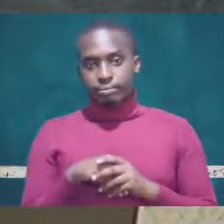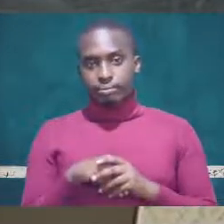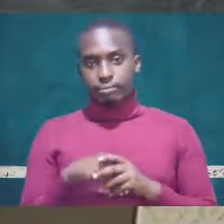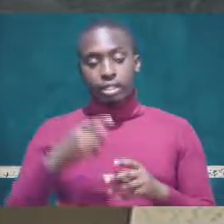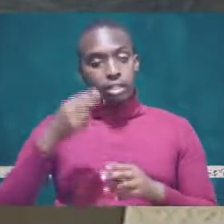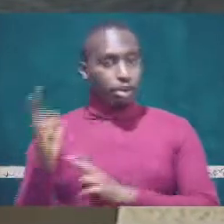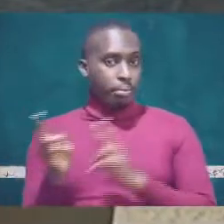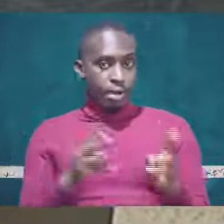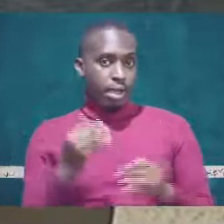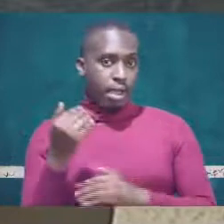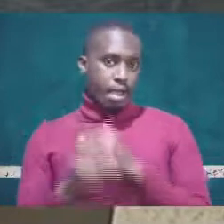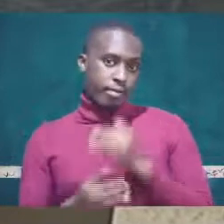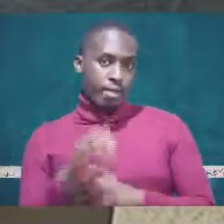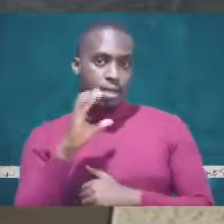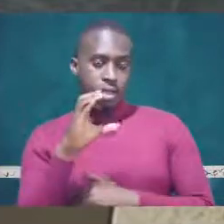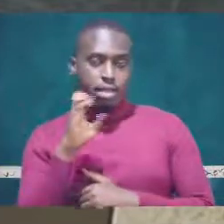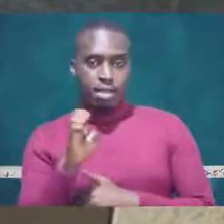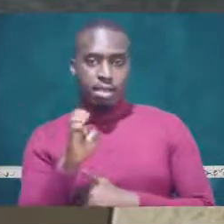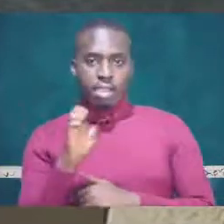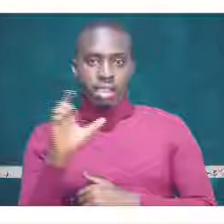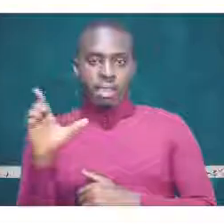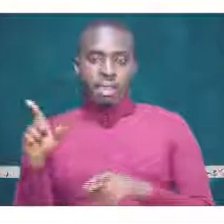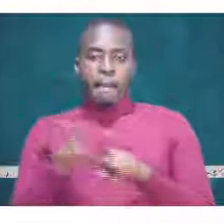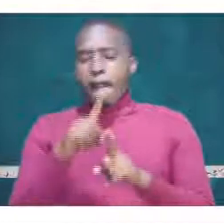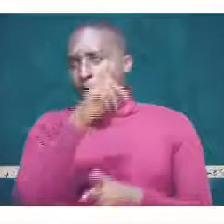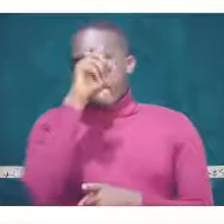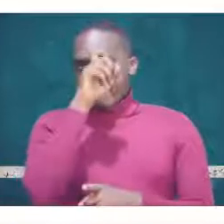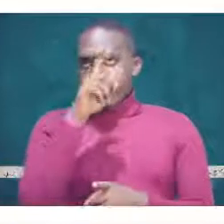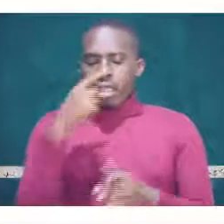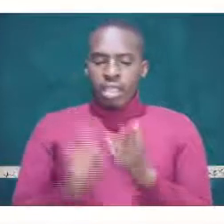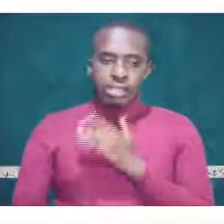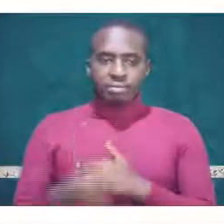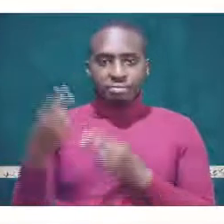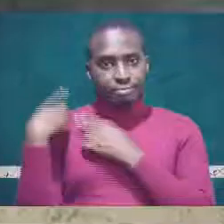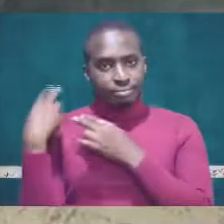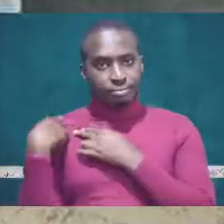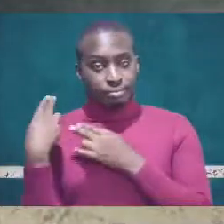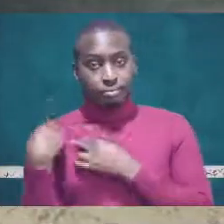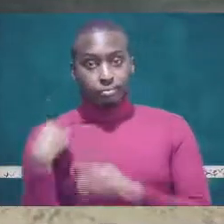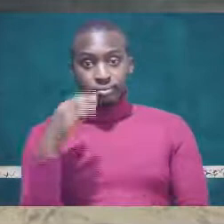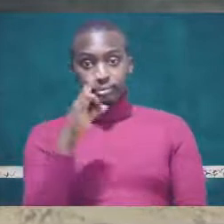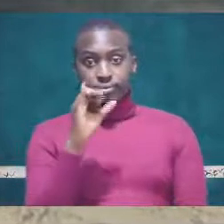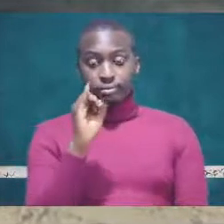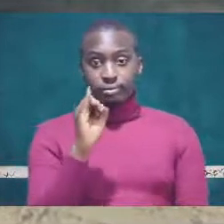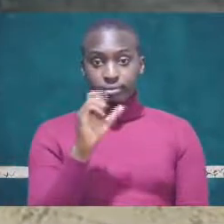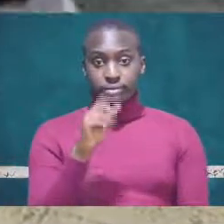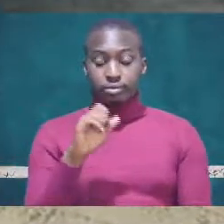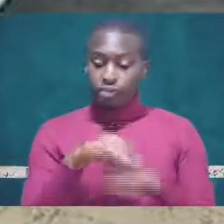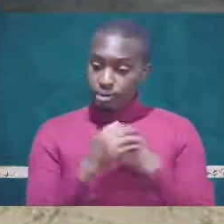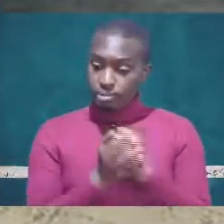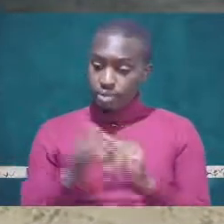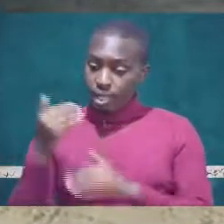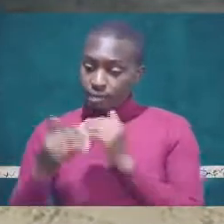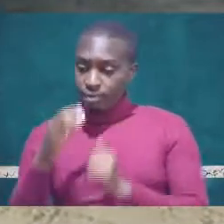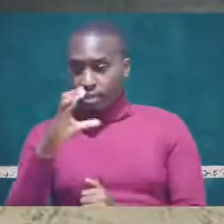and which normally surrounds the cell. You could be asking a question to yourself, what is the function of interstitial fluid, which is going to be formed and surrounding the